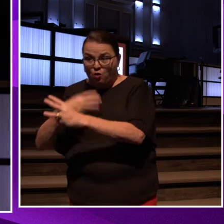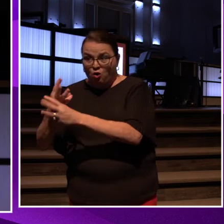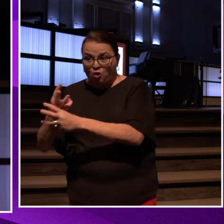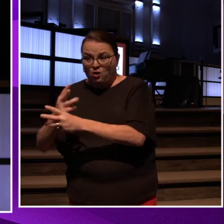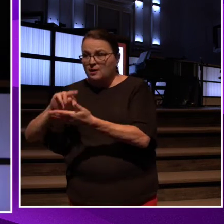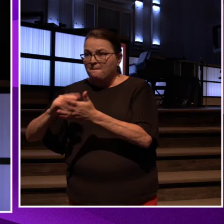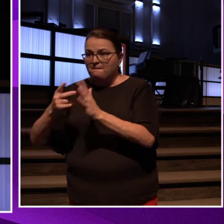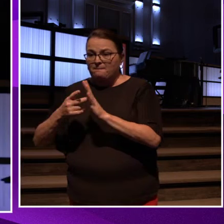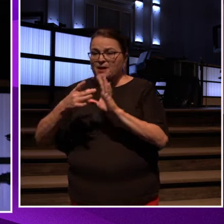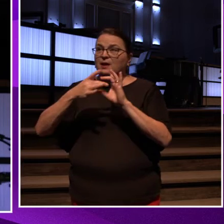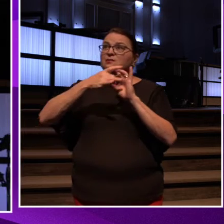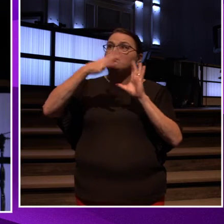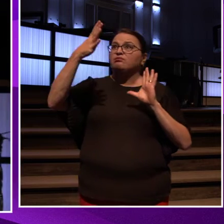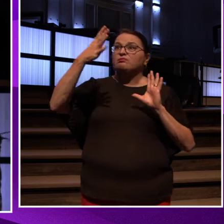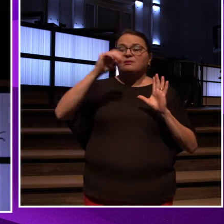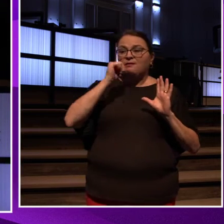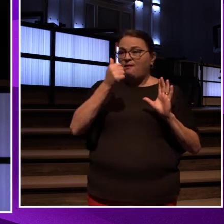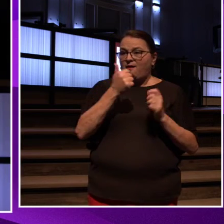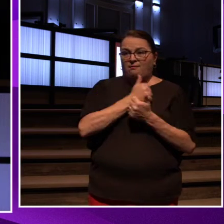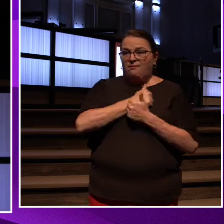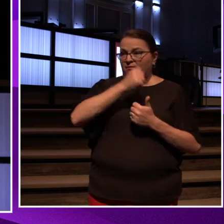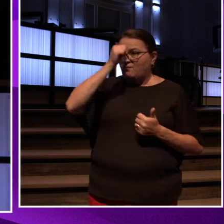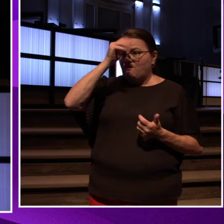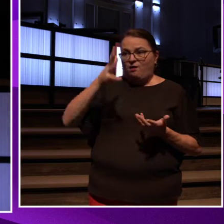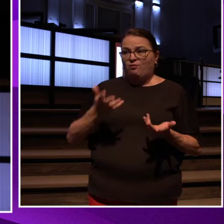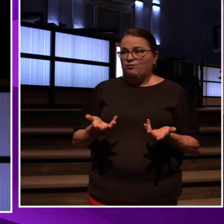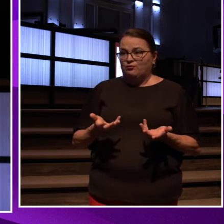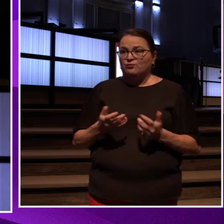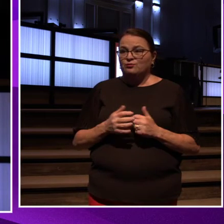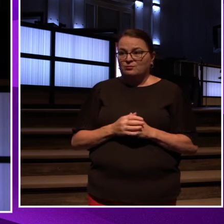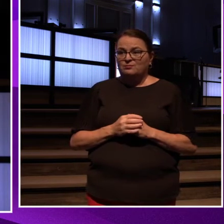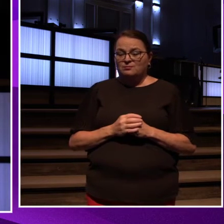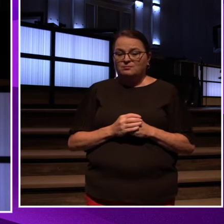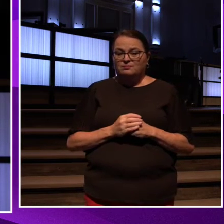then the love of the Father is just not in him.